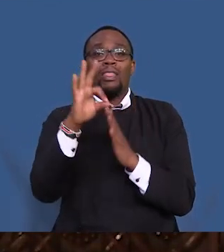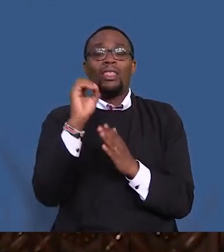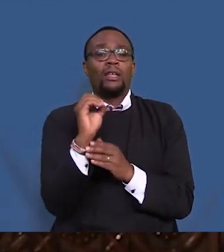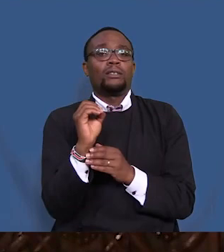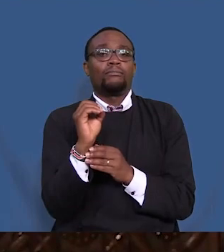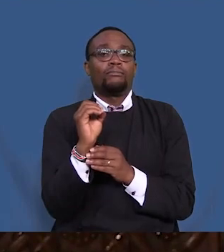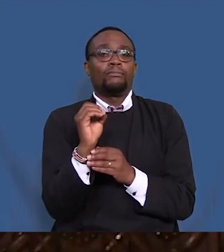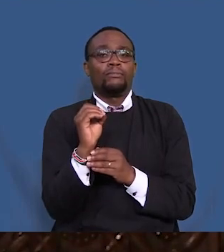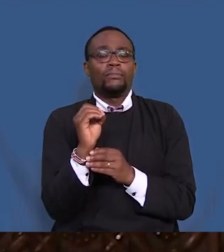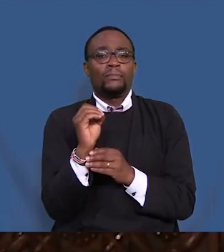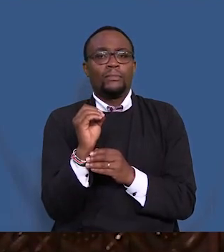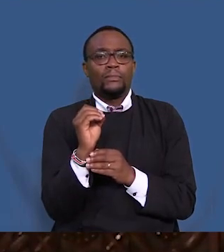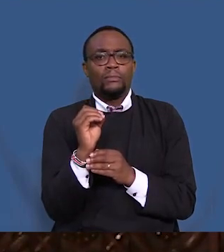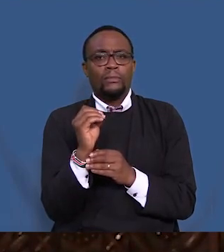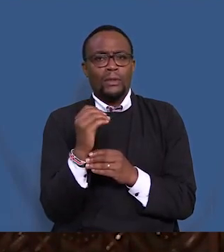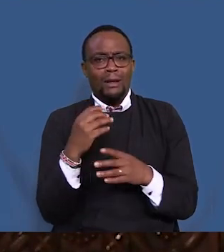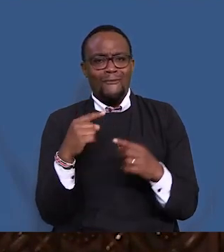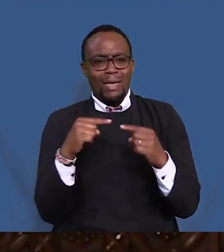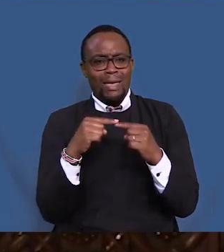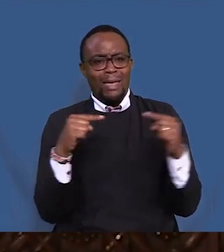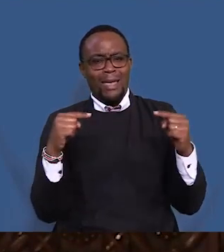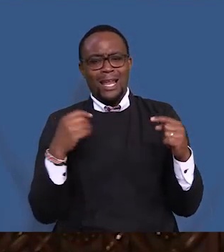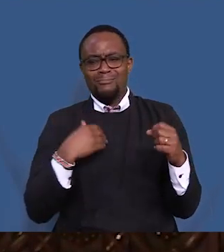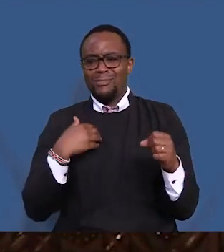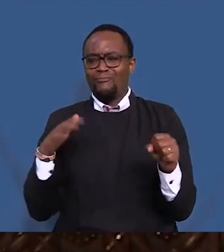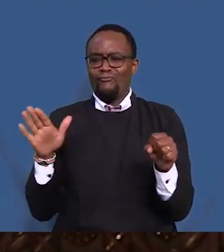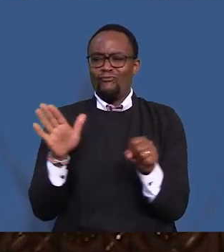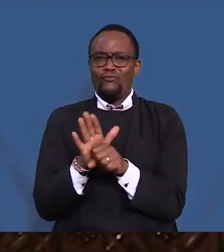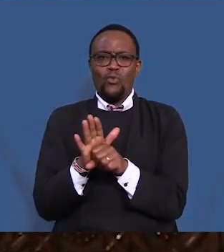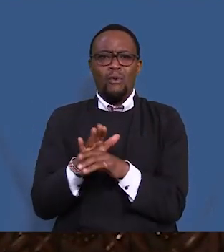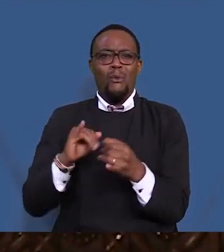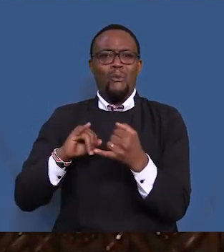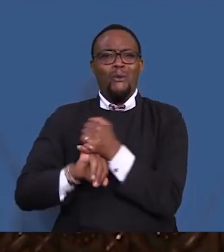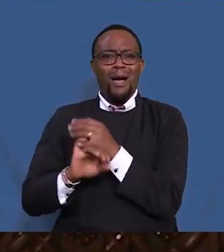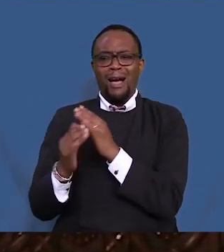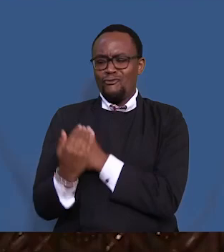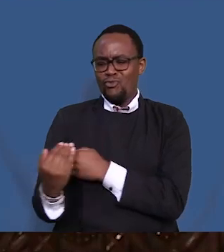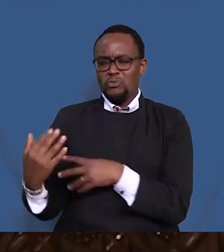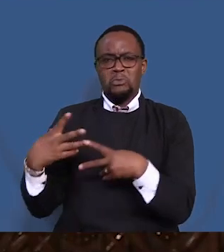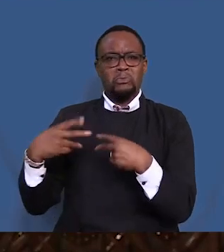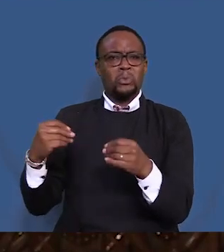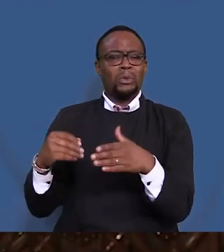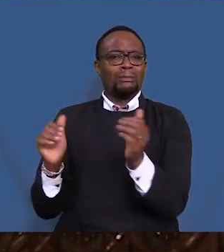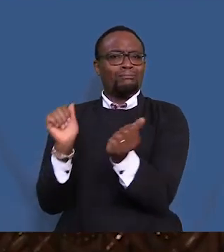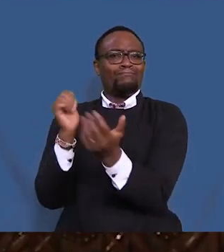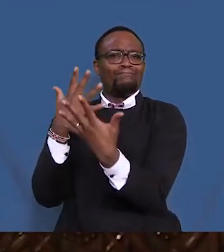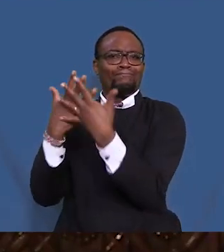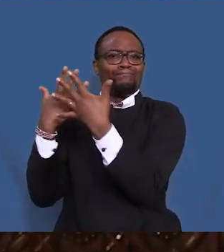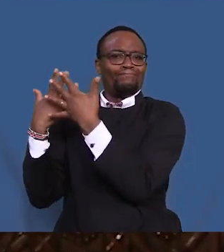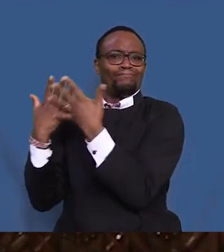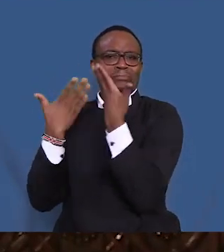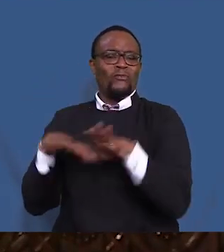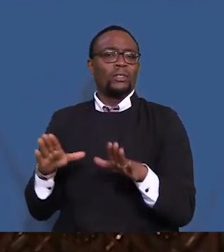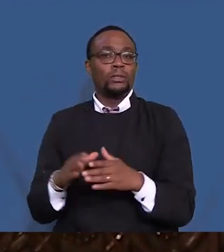Ziklag and they found that the Amalekites had taken away their wives and children, the Bible